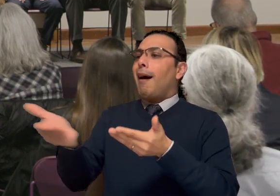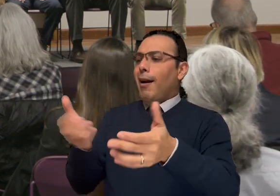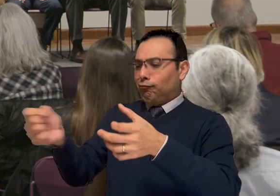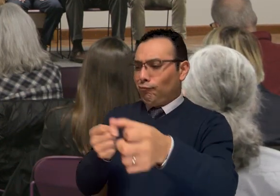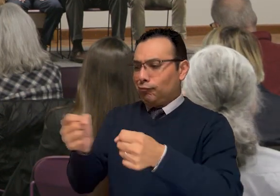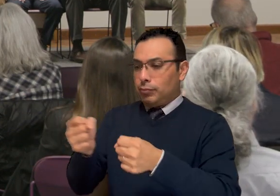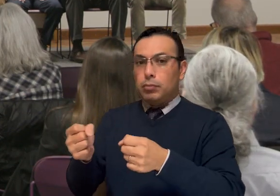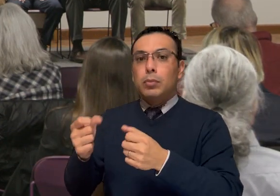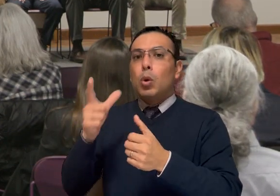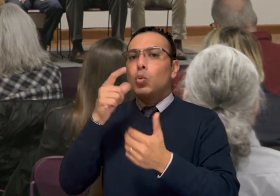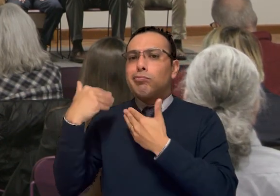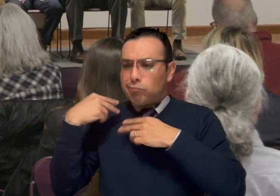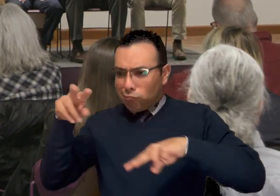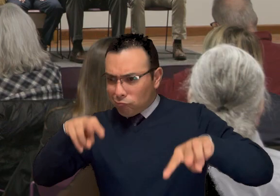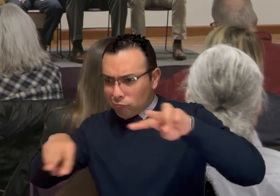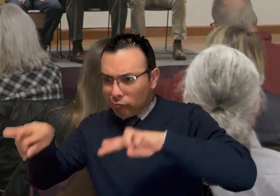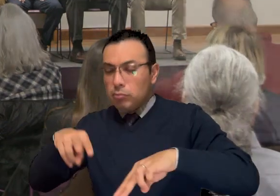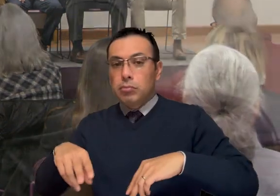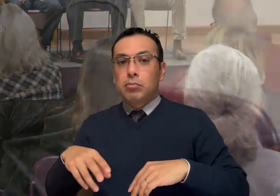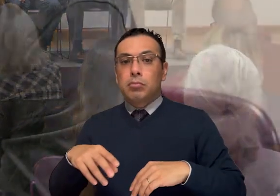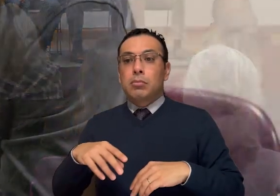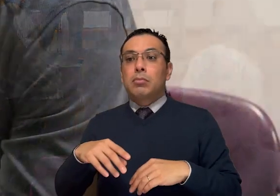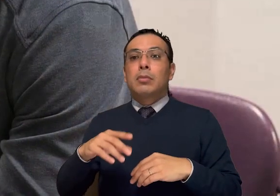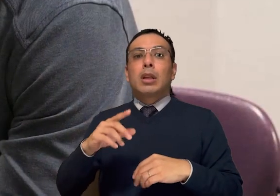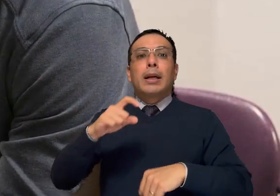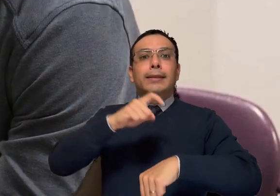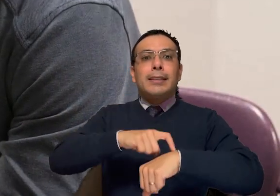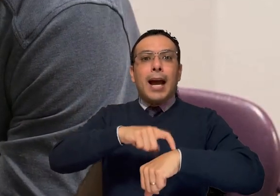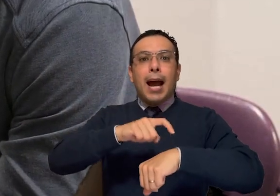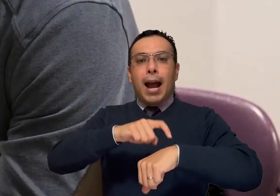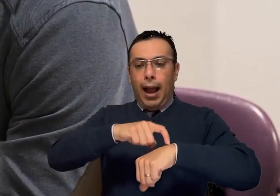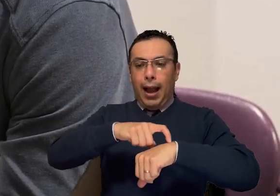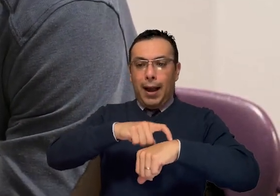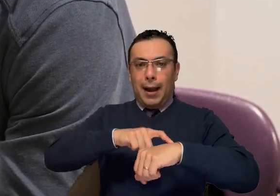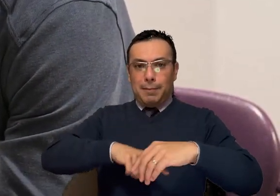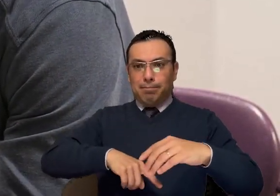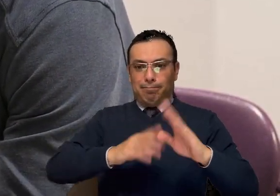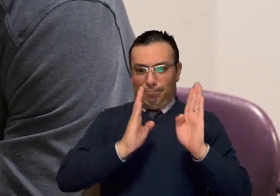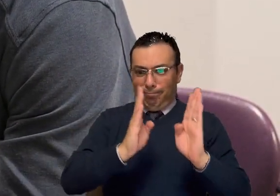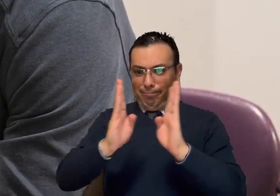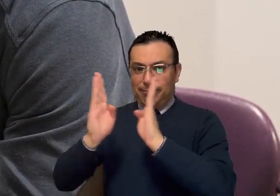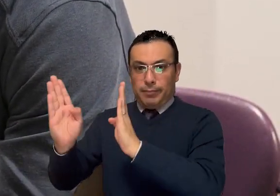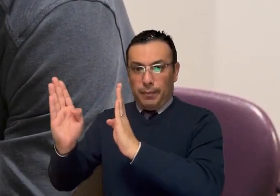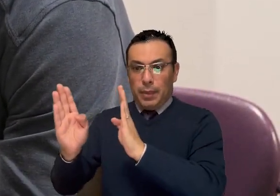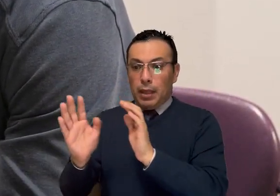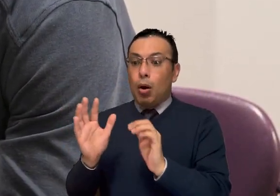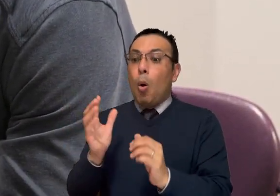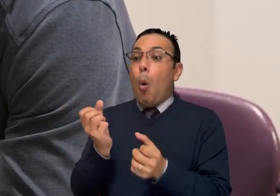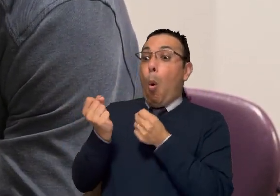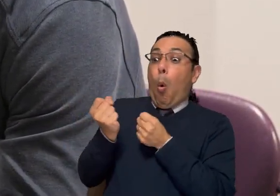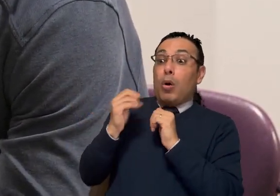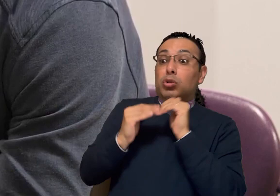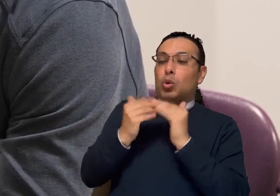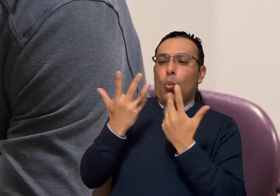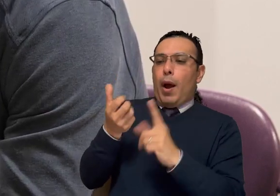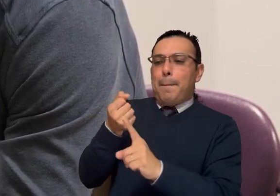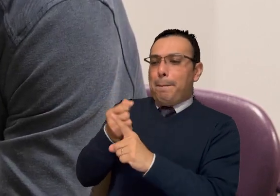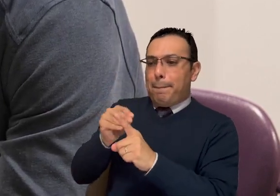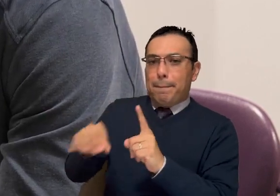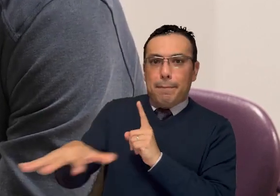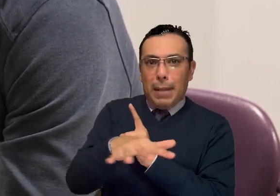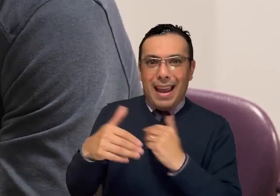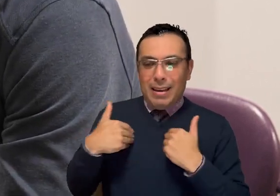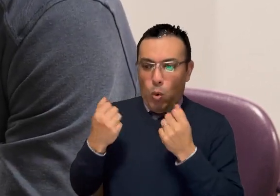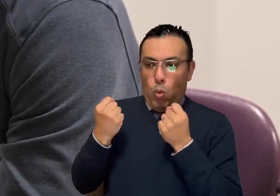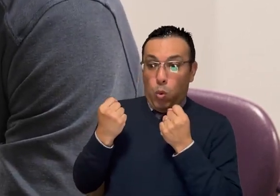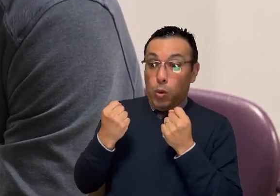construction when it may most impact those things. So there's a lot of money and effort is spent trying to mitigate and reduce those